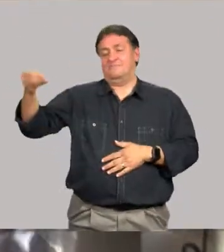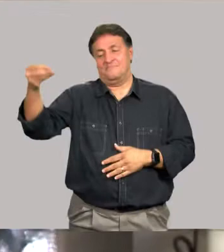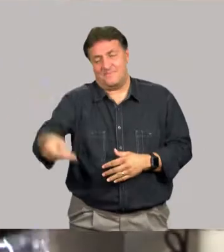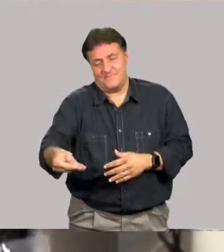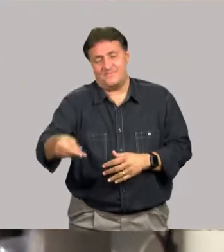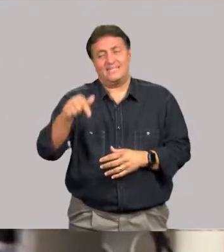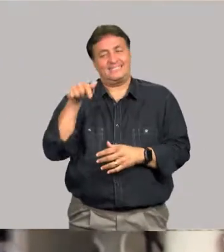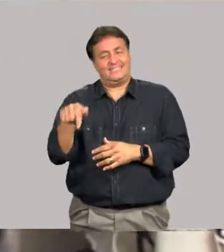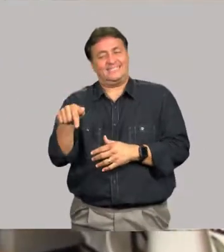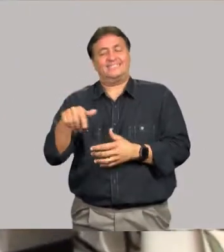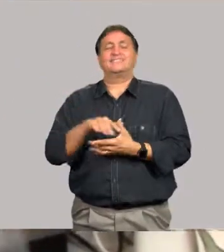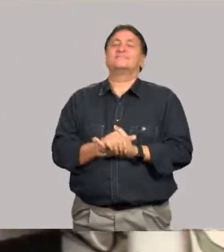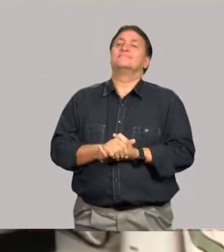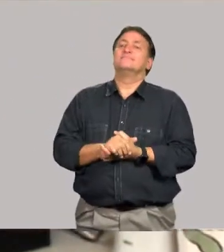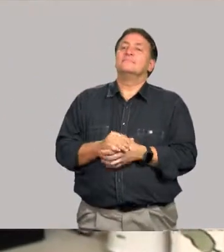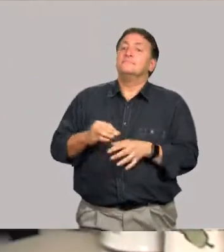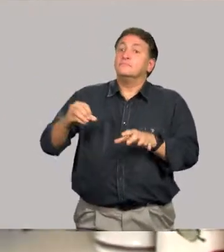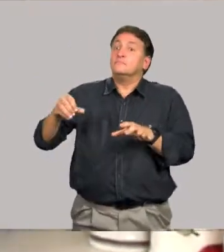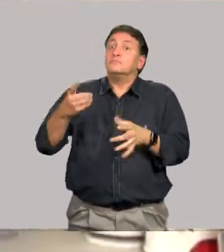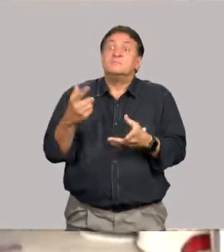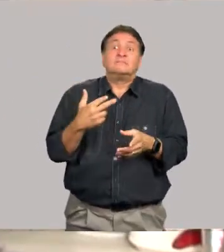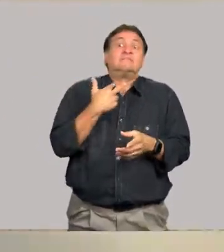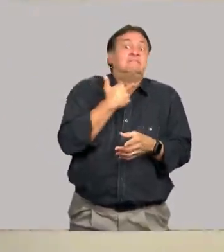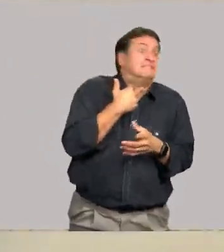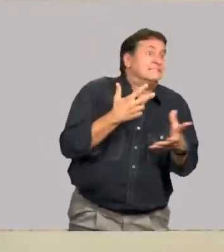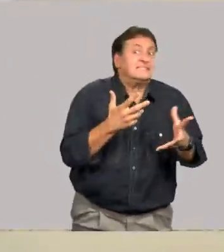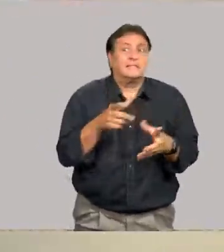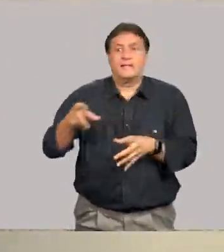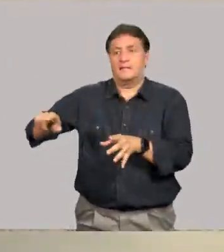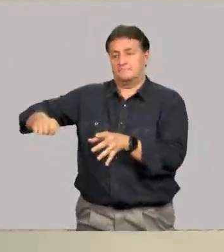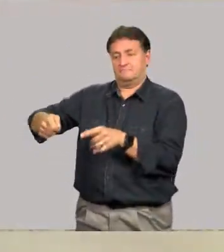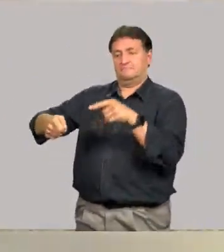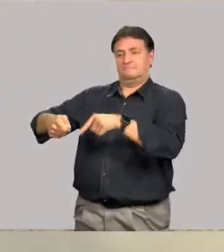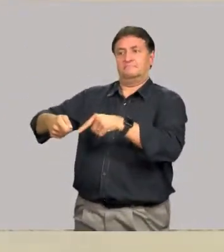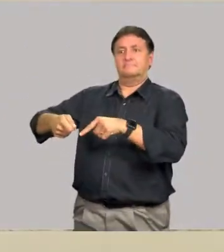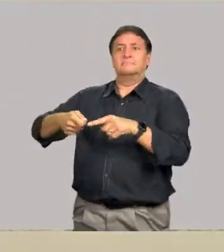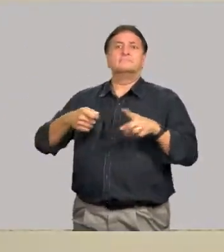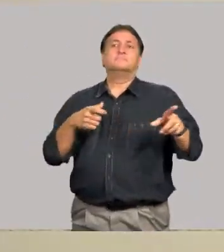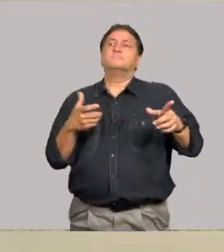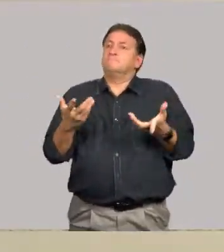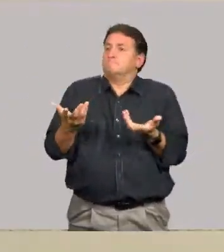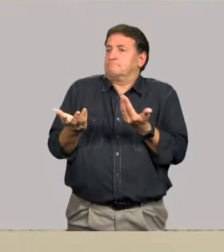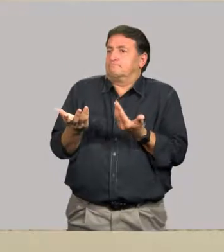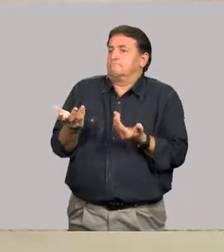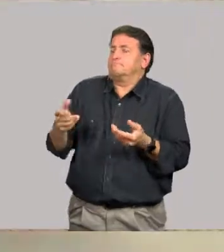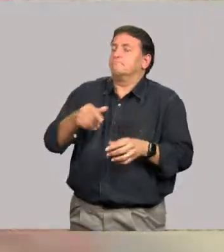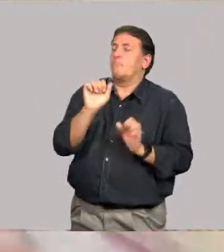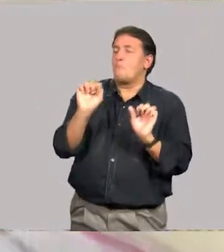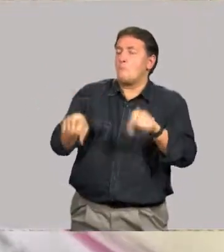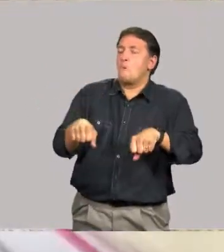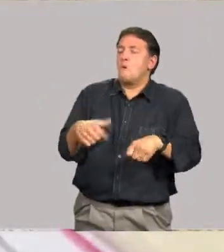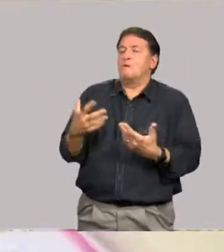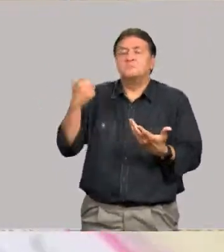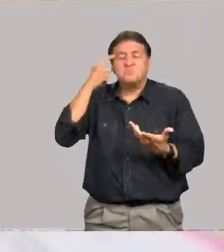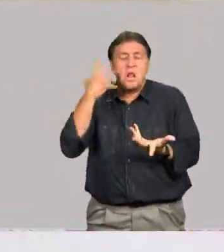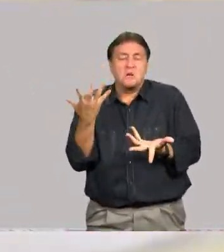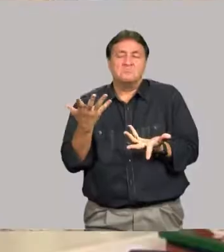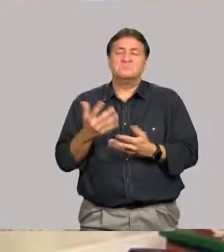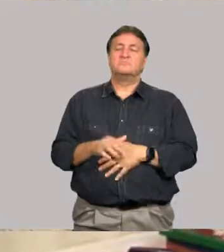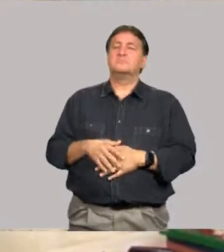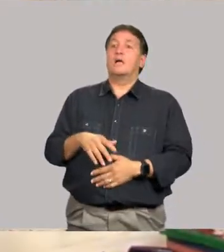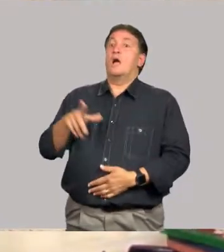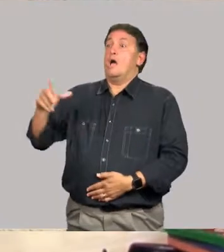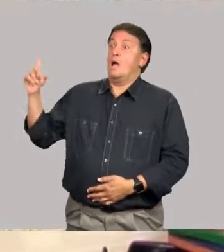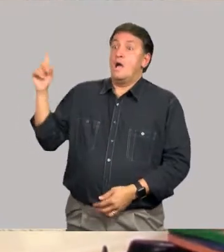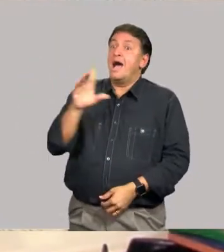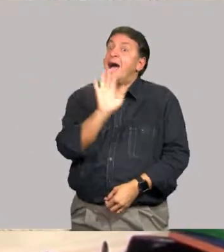Insurance policies, bank account information, and other vital documents should be sealed in a waterproof bag for safety. While you're